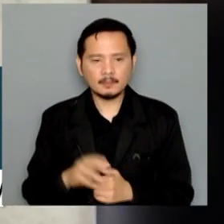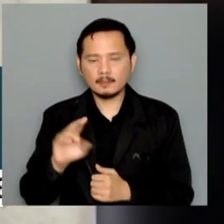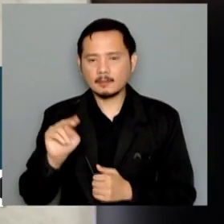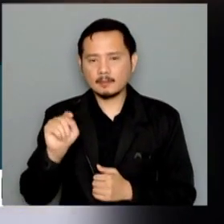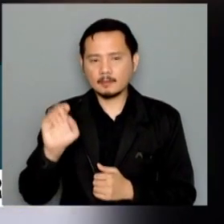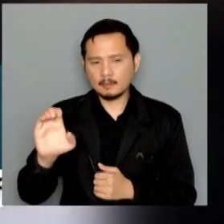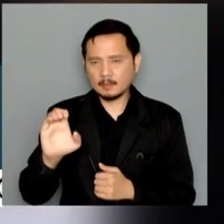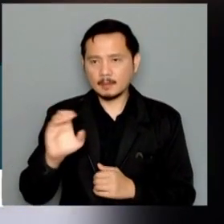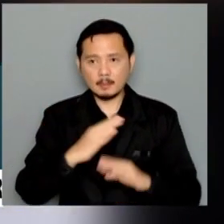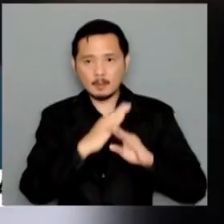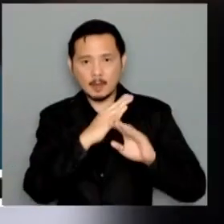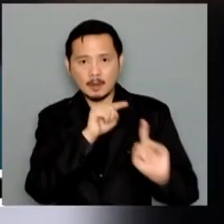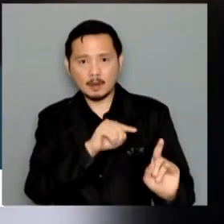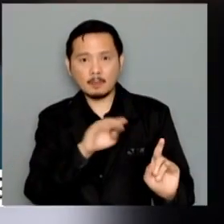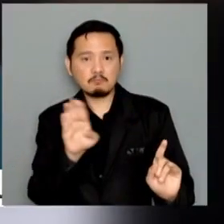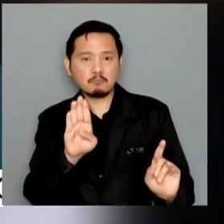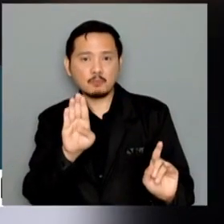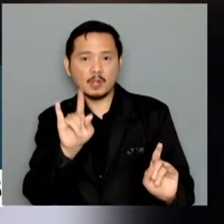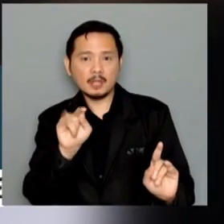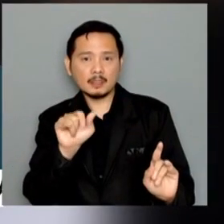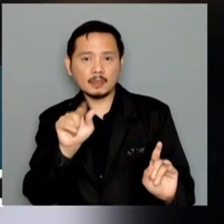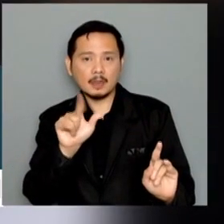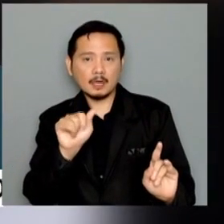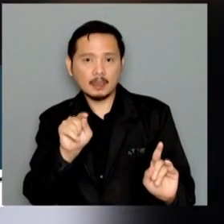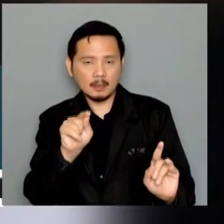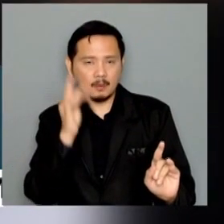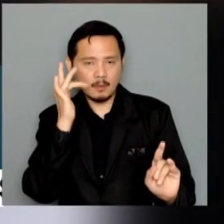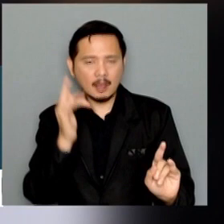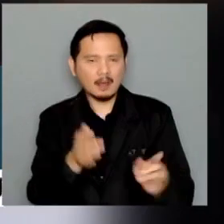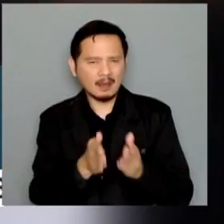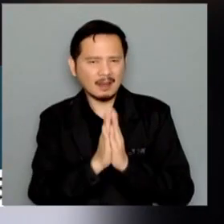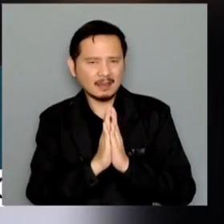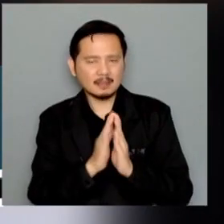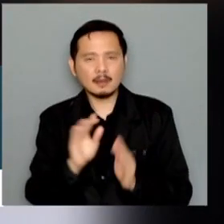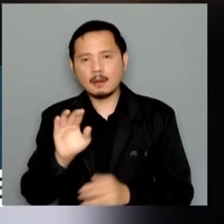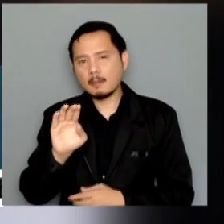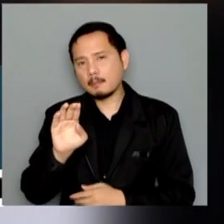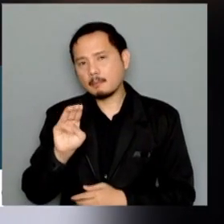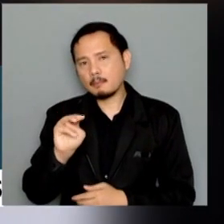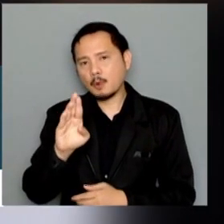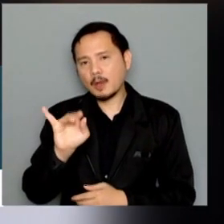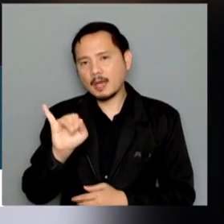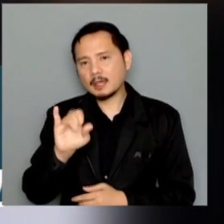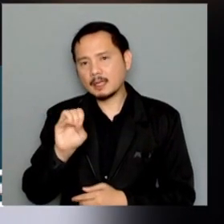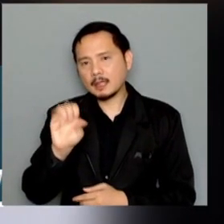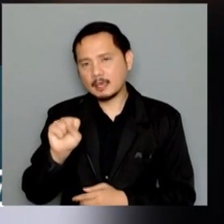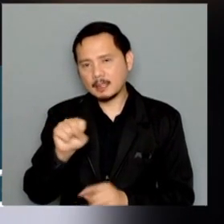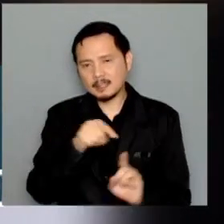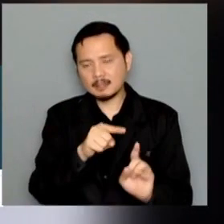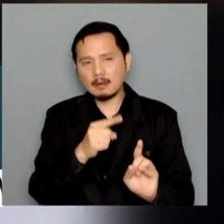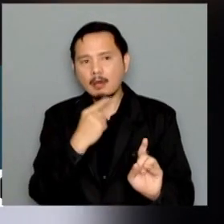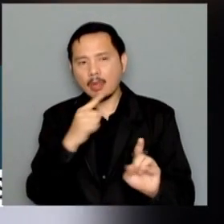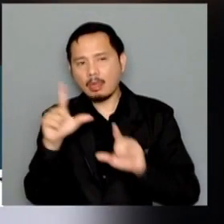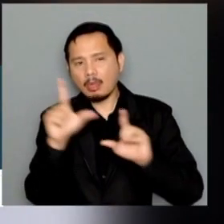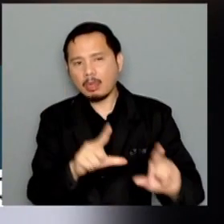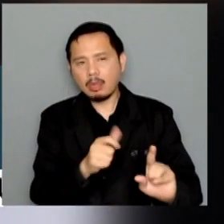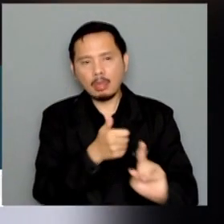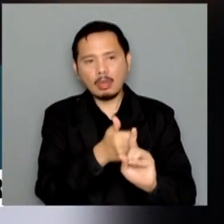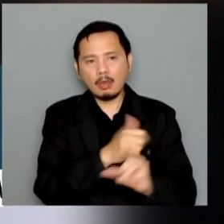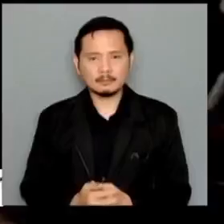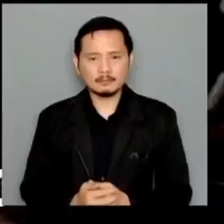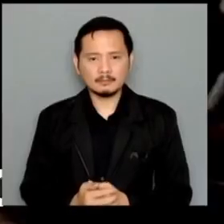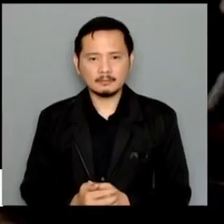Bulatlat's website at the request to former National Security Advisor Hermogenes Esperon for its supposed links to terrorist